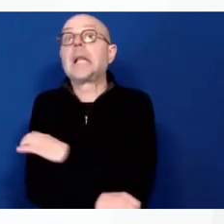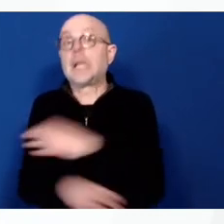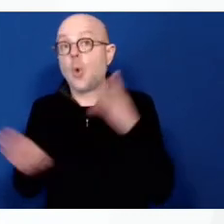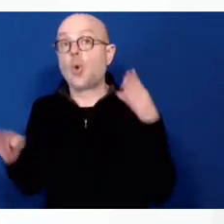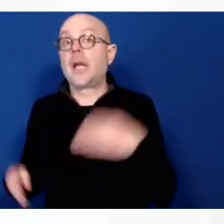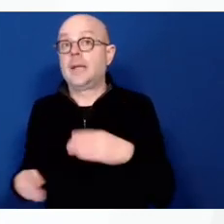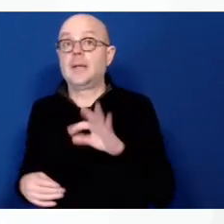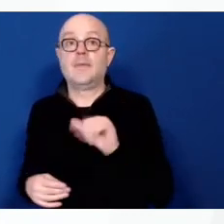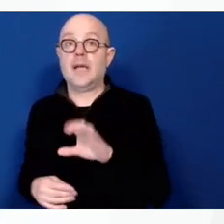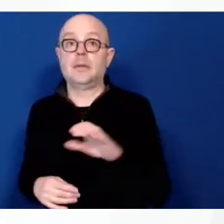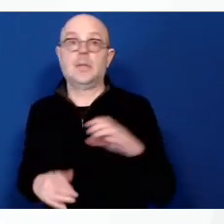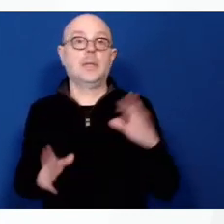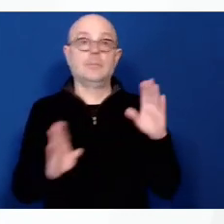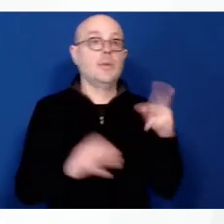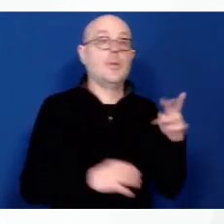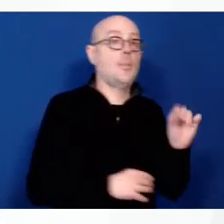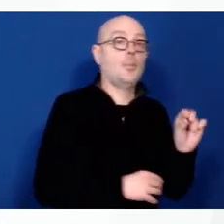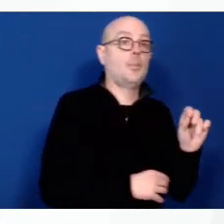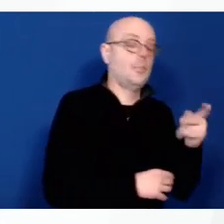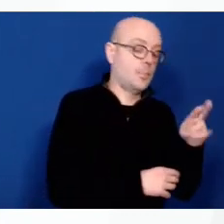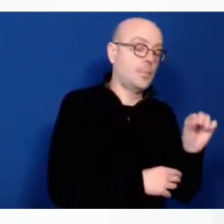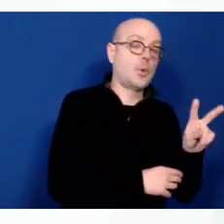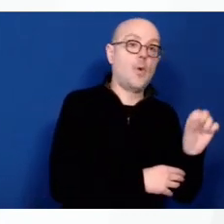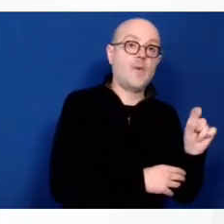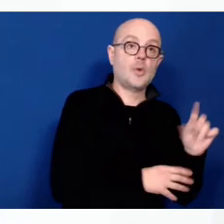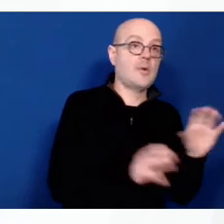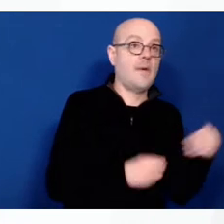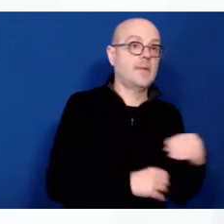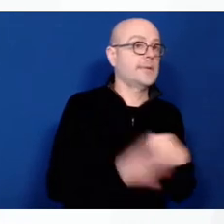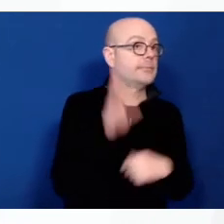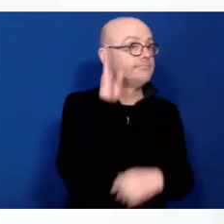we do not review those positions for the most part.